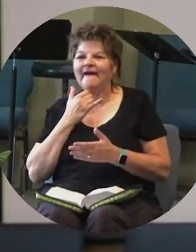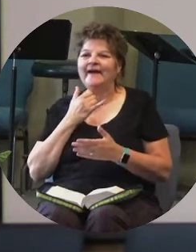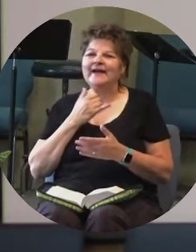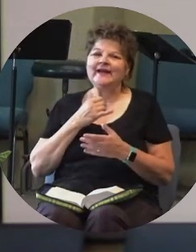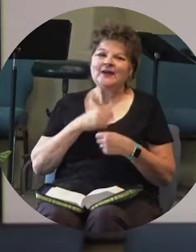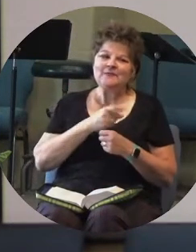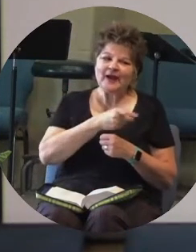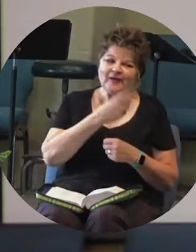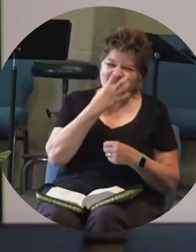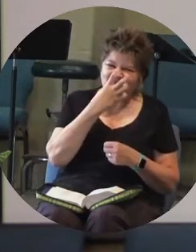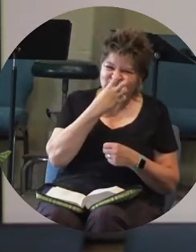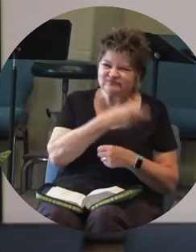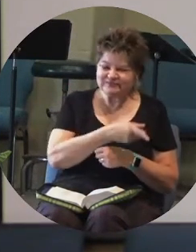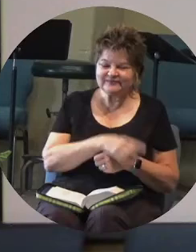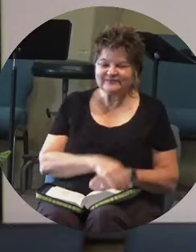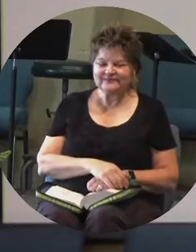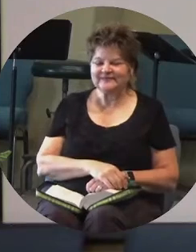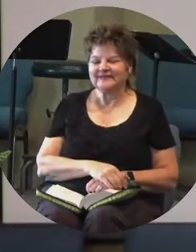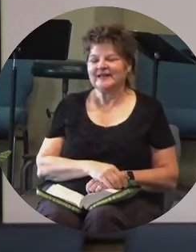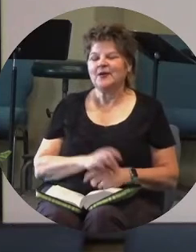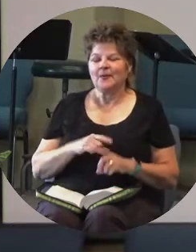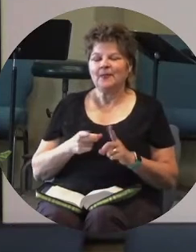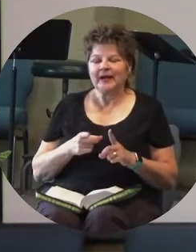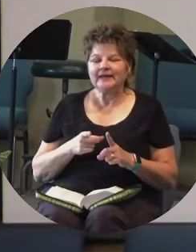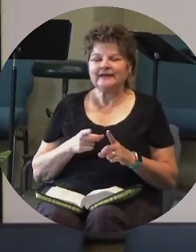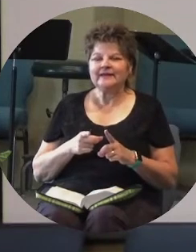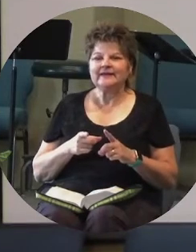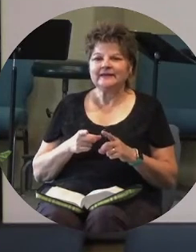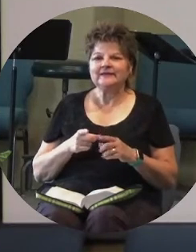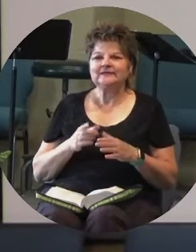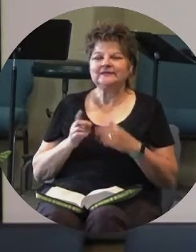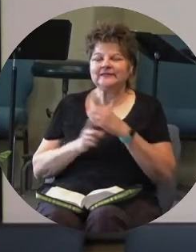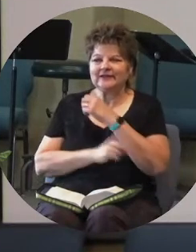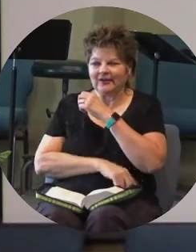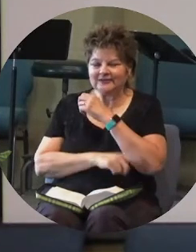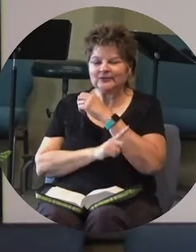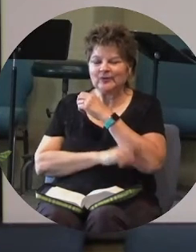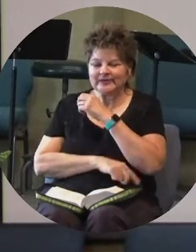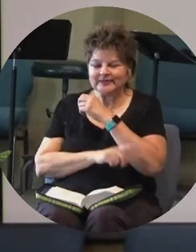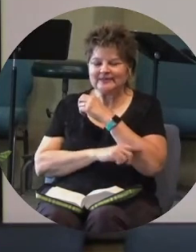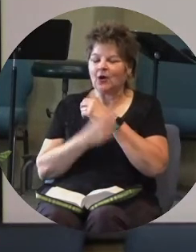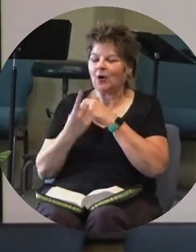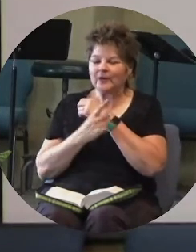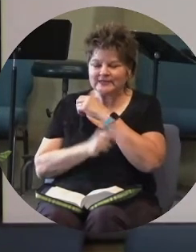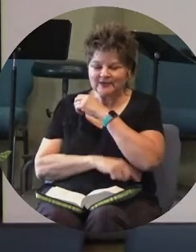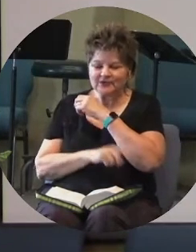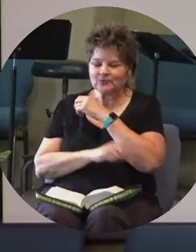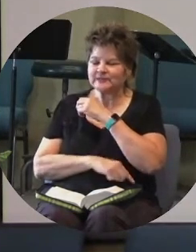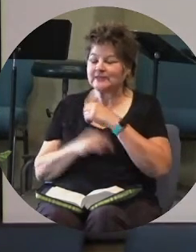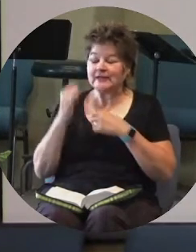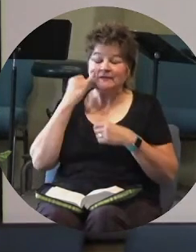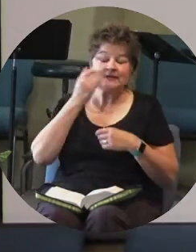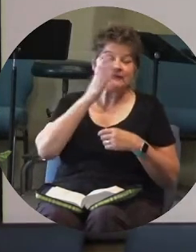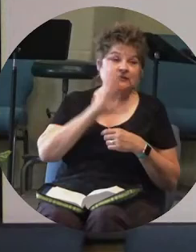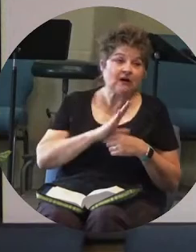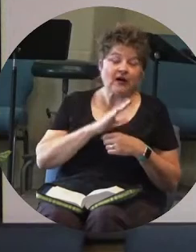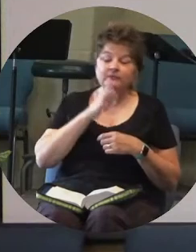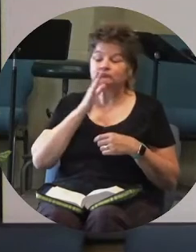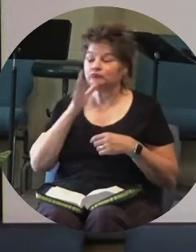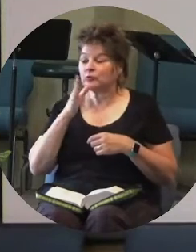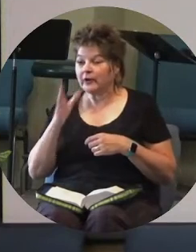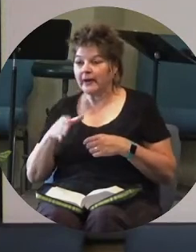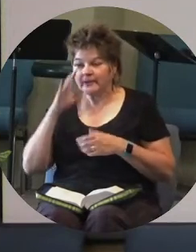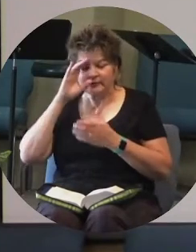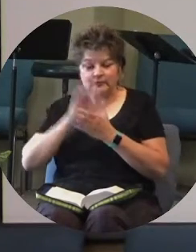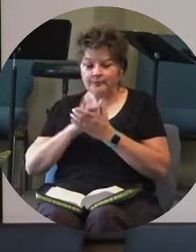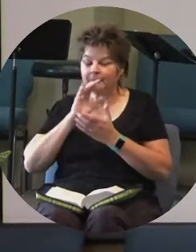irritated. But there's consequences. There's always consequences. Whether it's God, whether it's grandma, whether it's spouse, whether it's